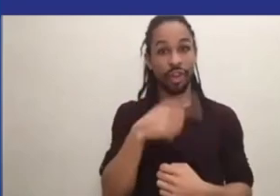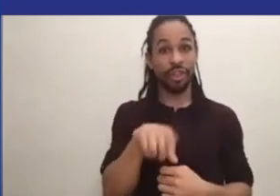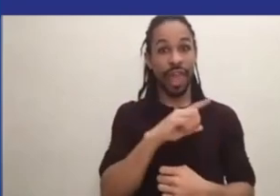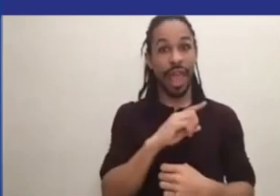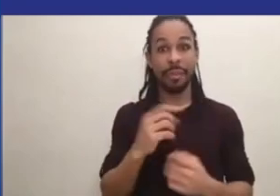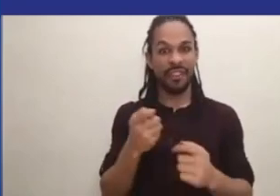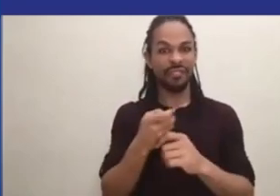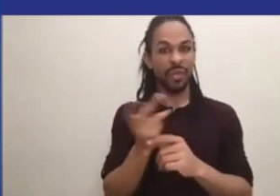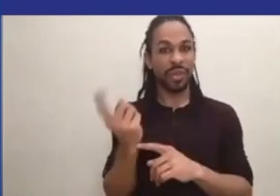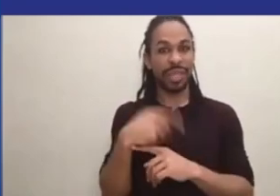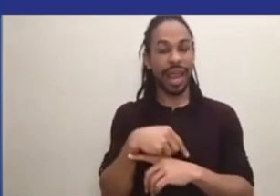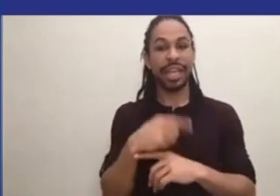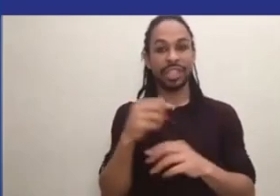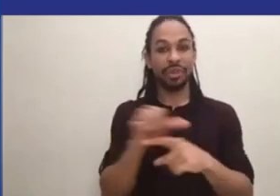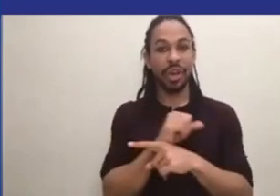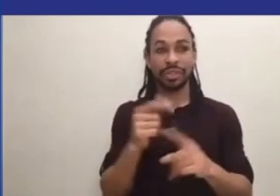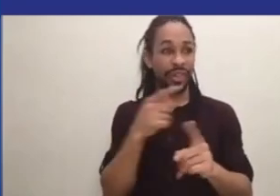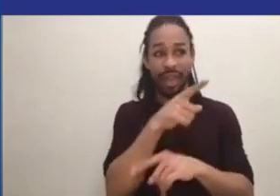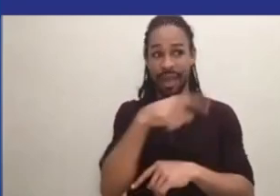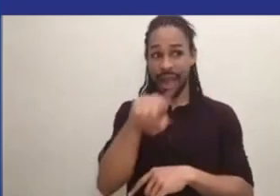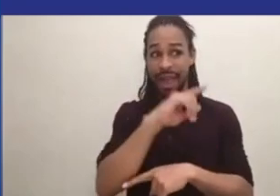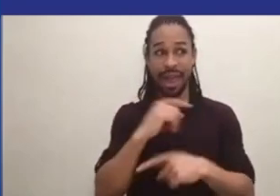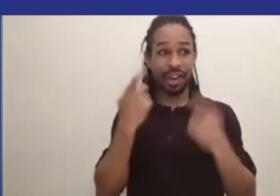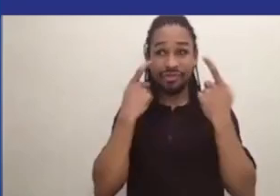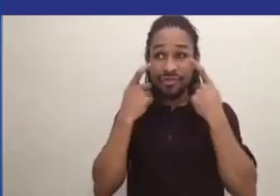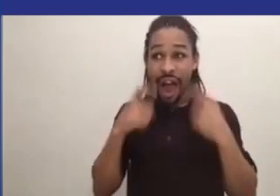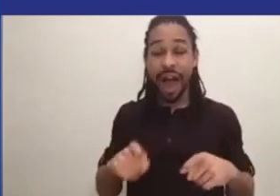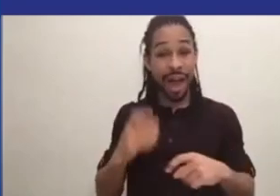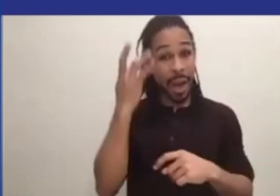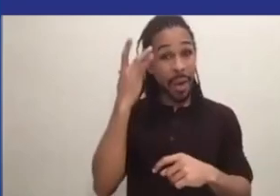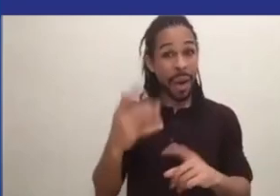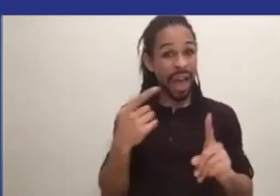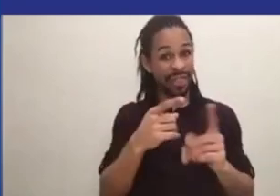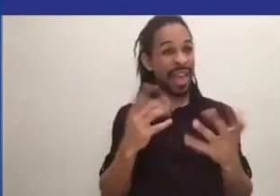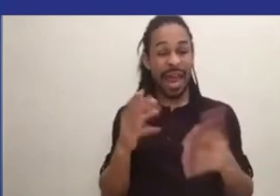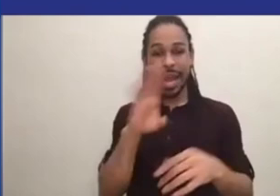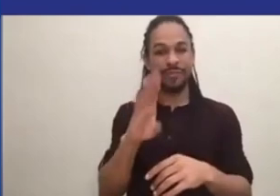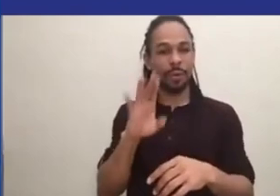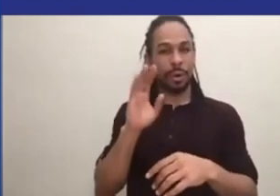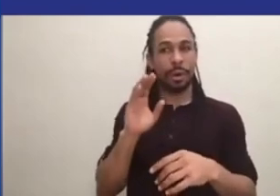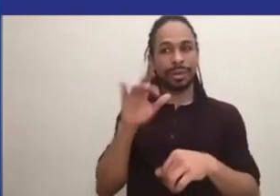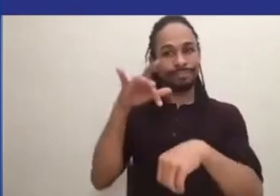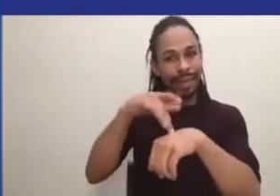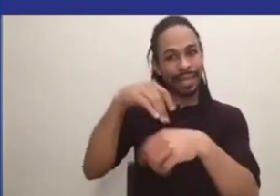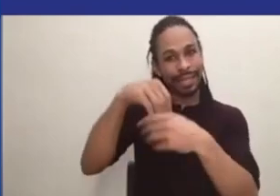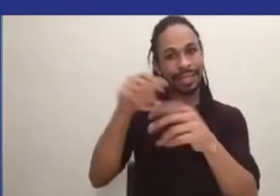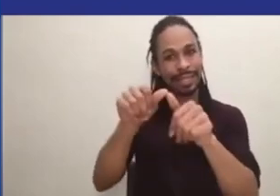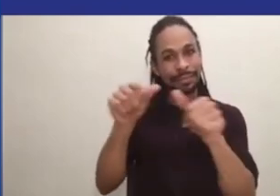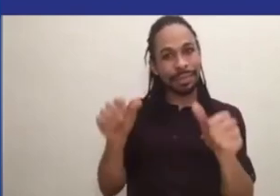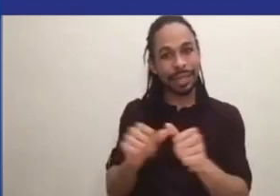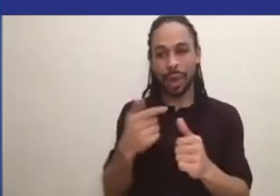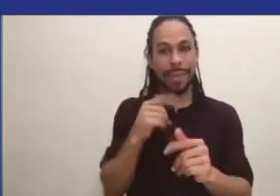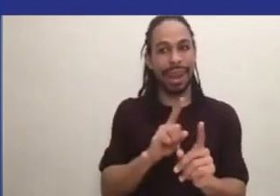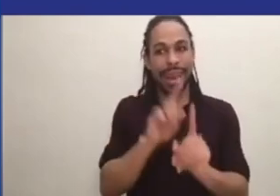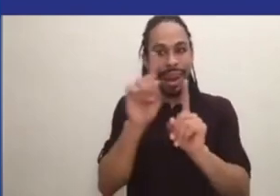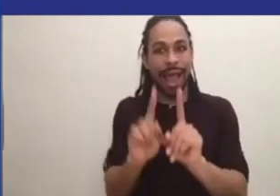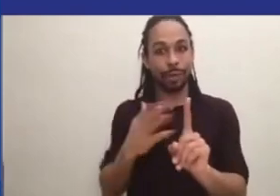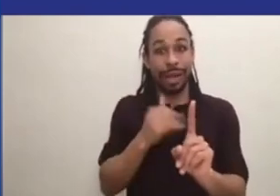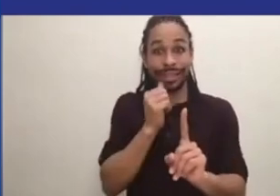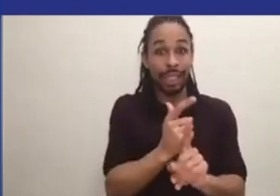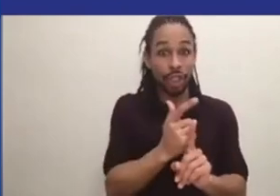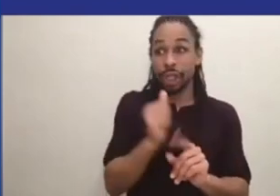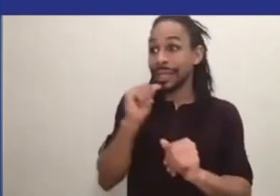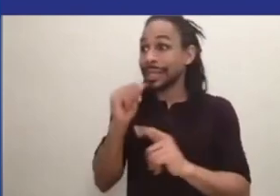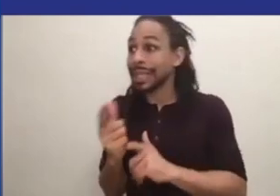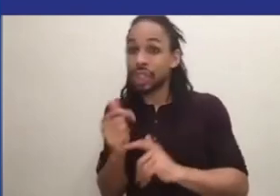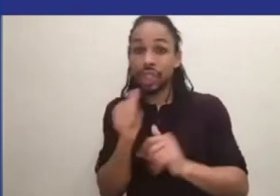of rehearsals, they were just crying because it was like, we've never been in a space where we're next to my sister and my sister and my sister